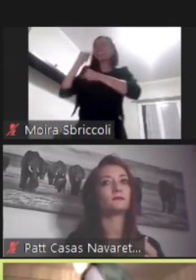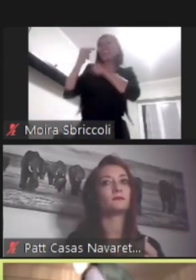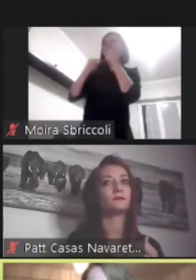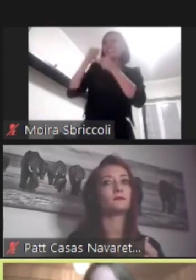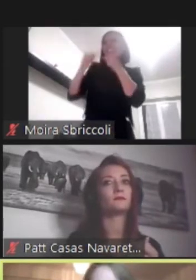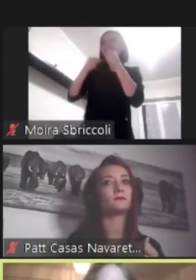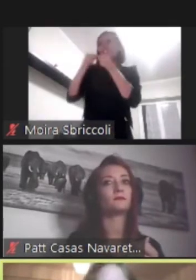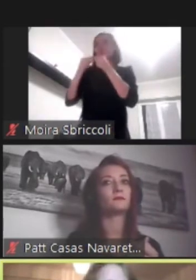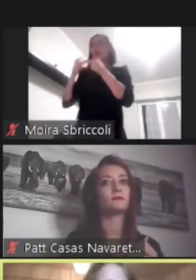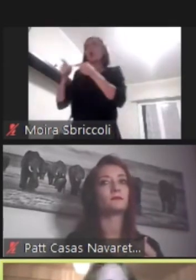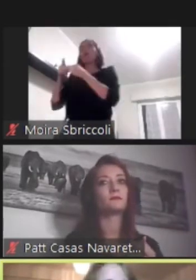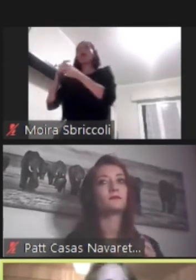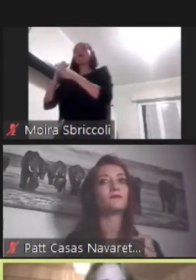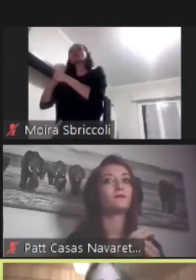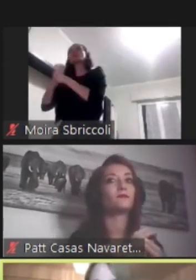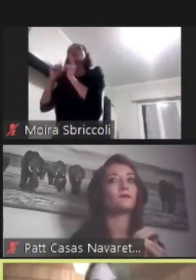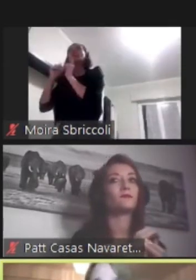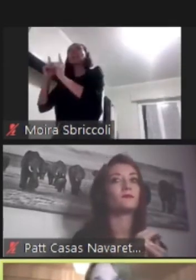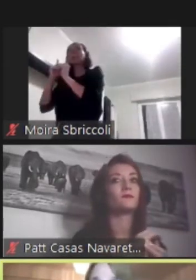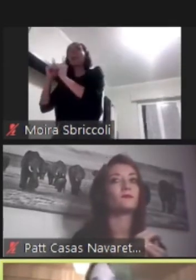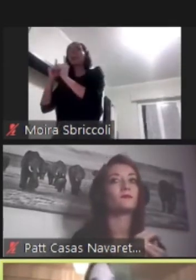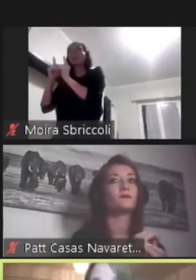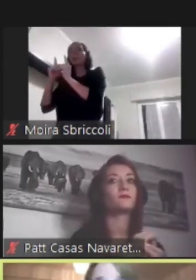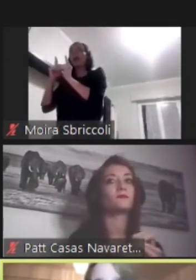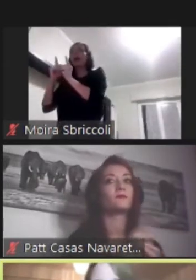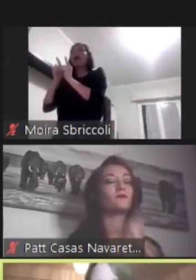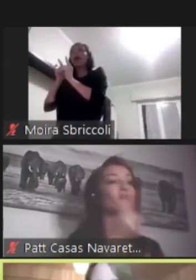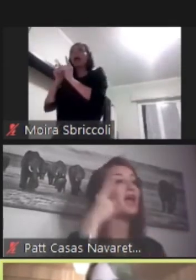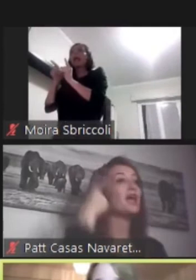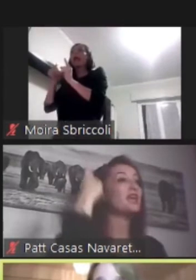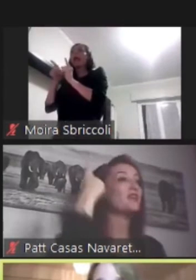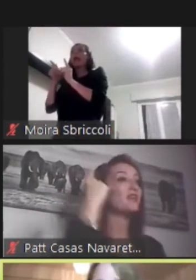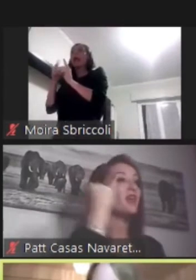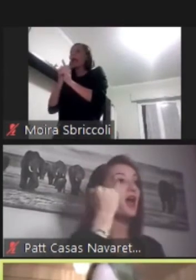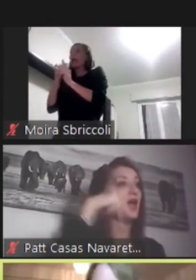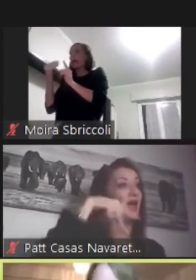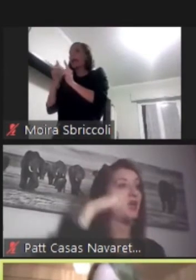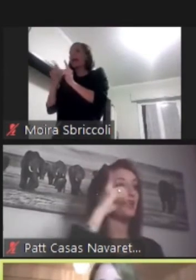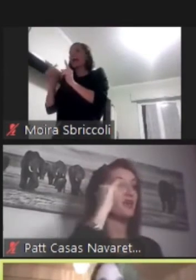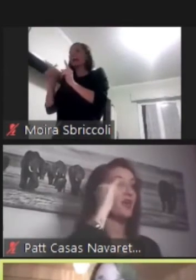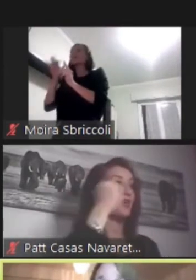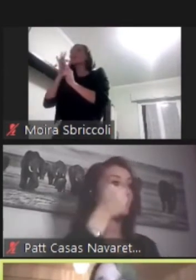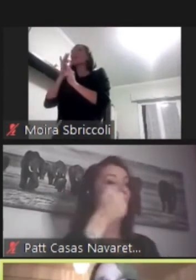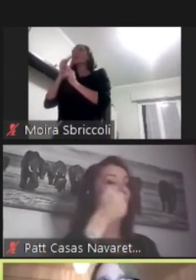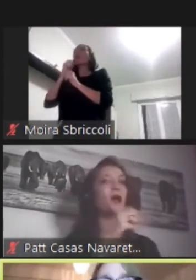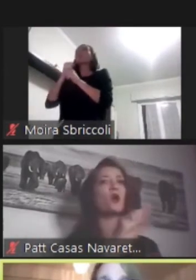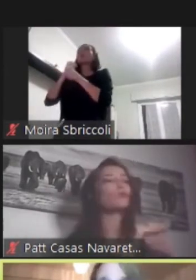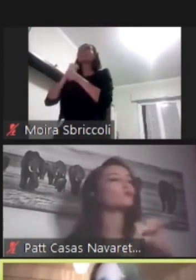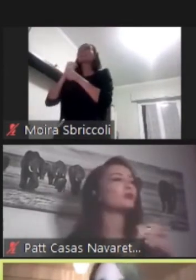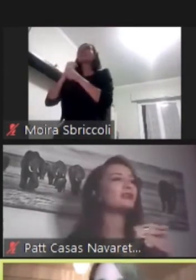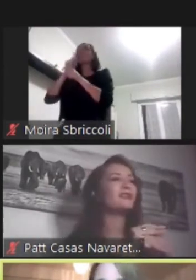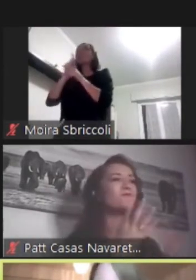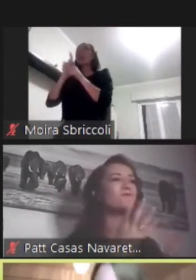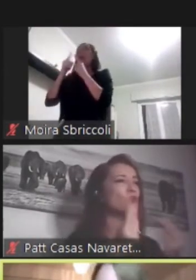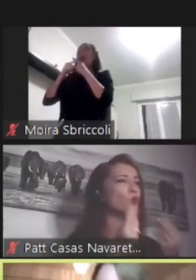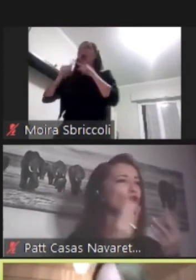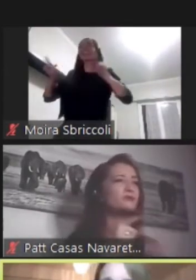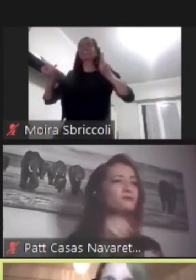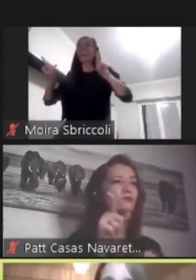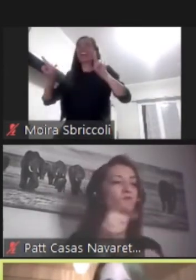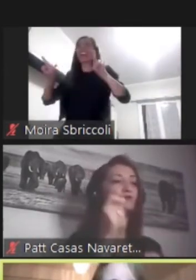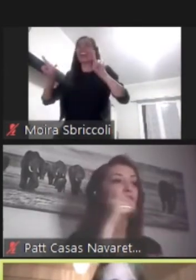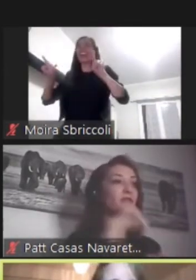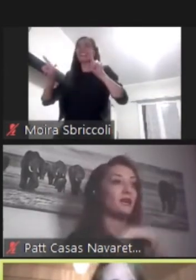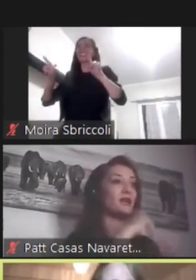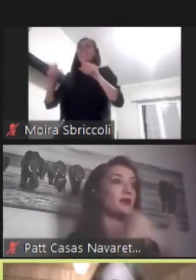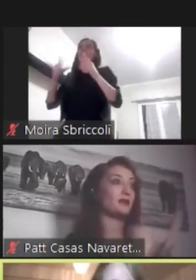of ashwagandha before because it's been around and used for almost